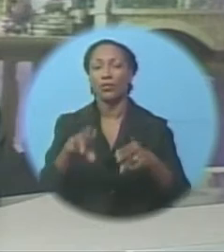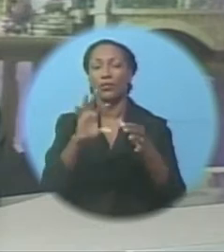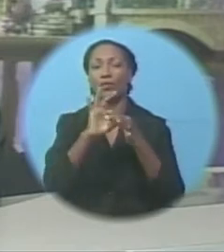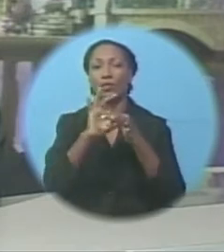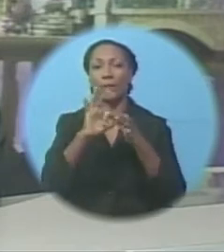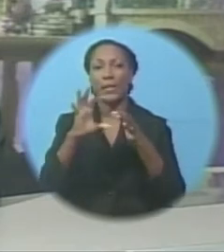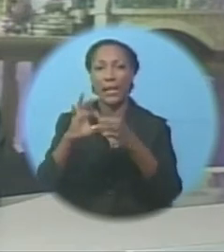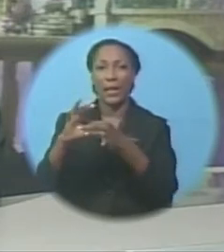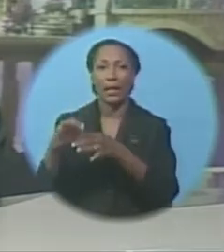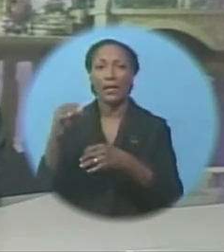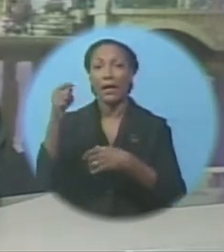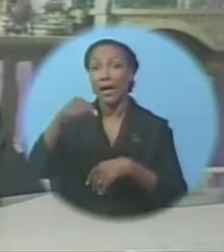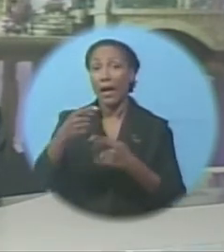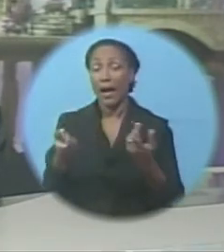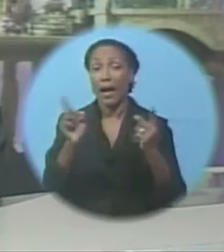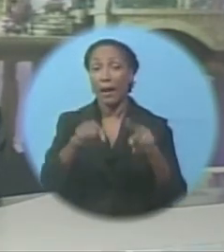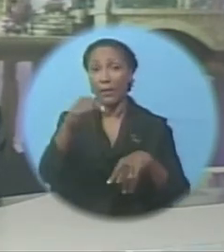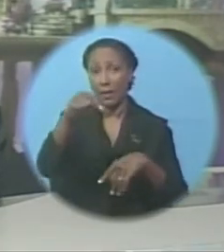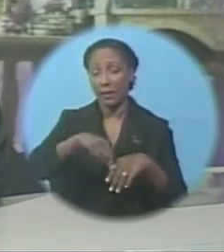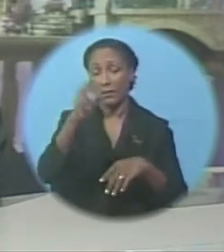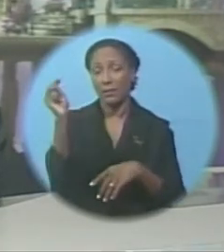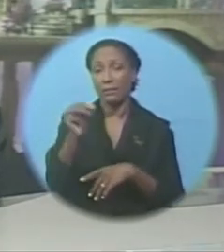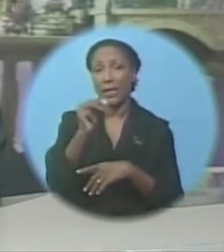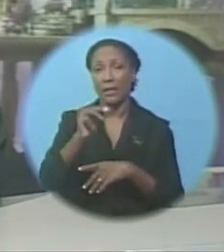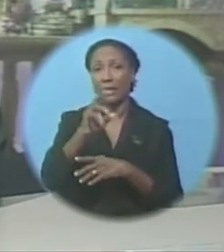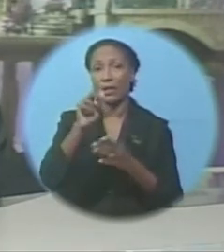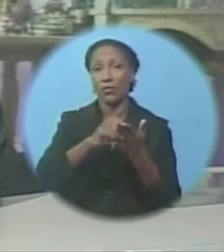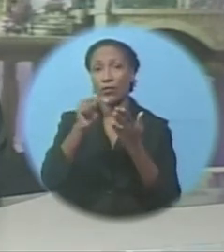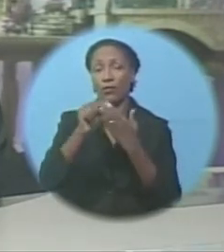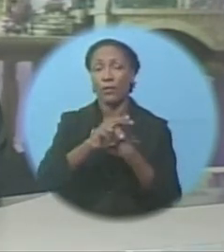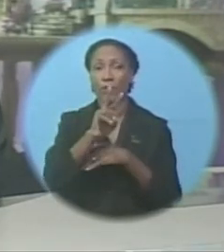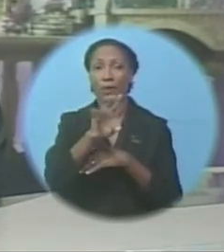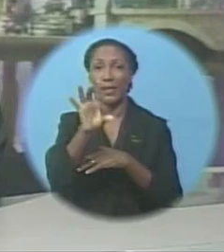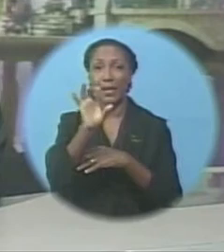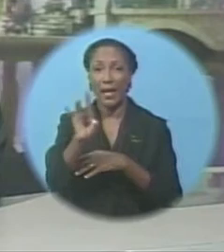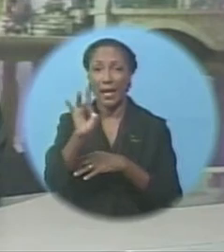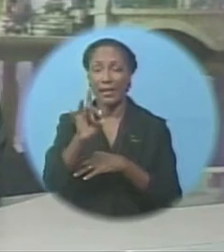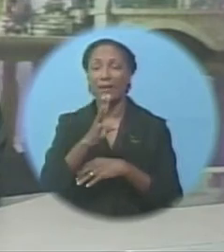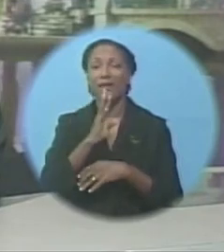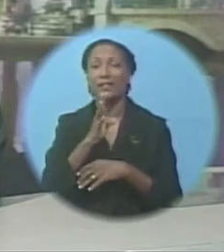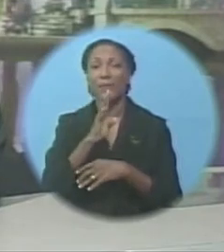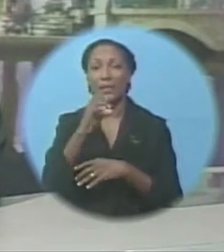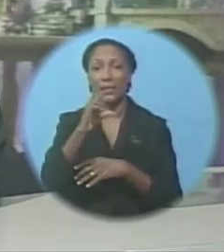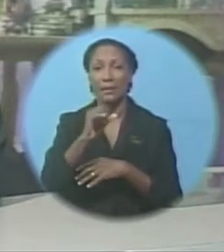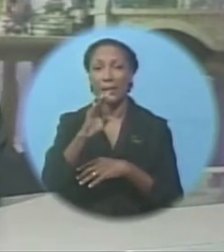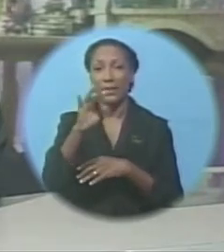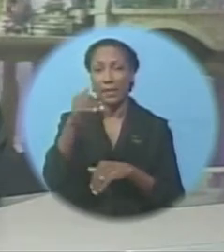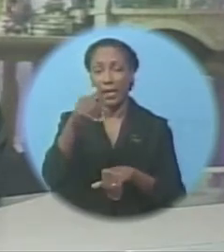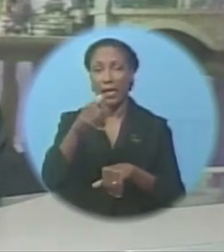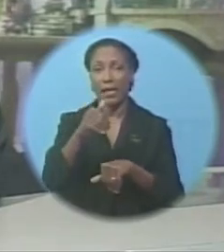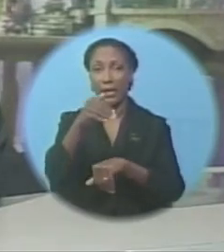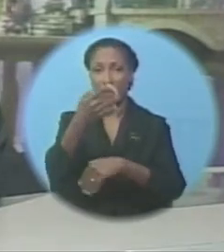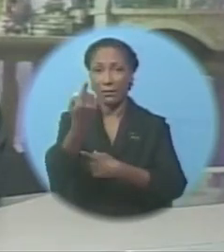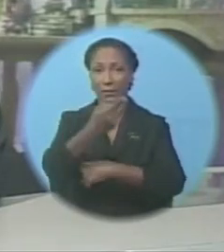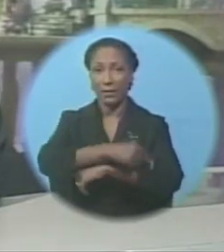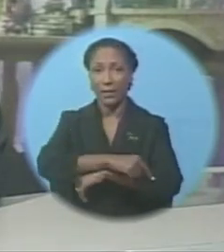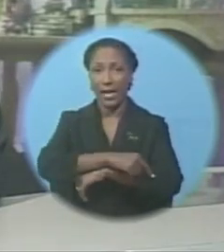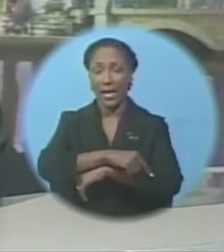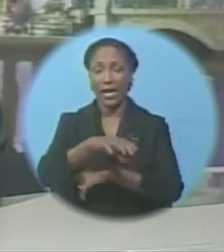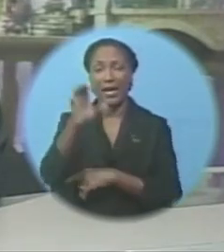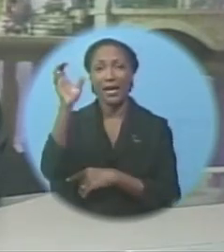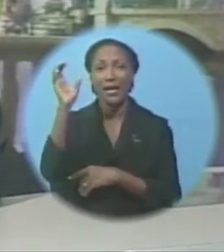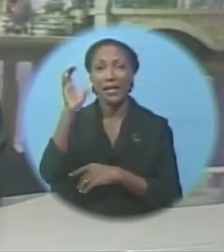off this Monday, November 28th across the island. Now, speaking to CBC earlier today, Chief Education Officer Karen Best said